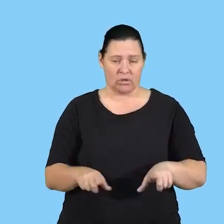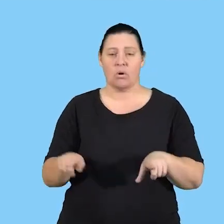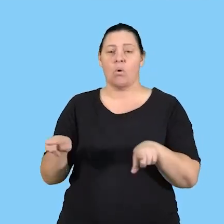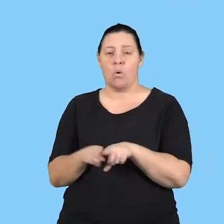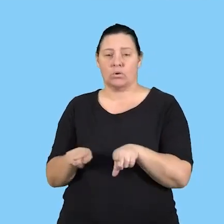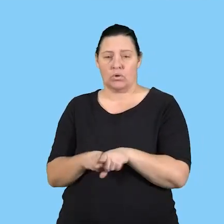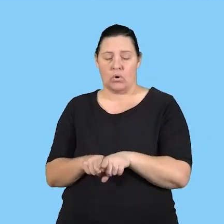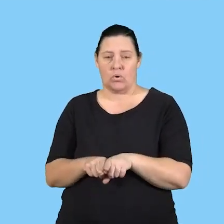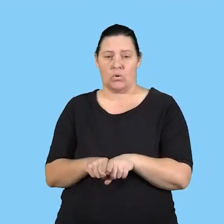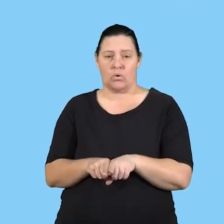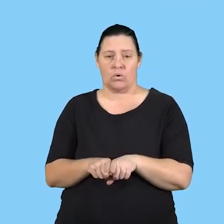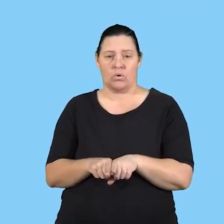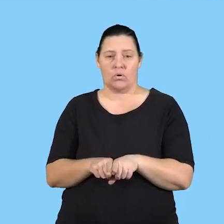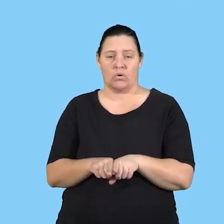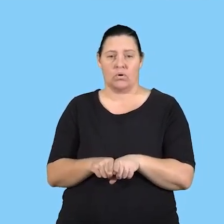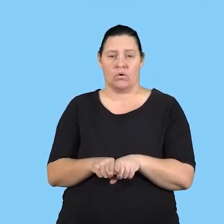languages as well as